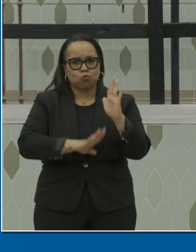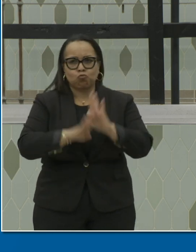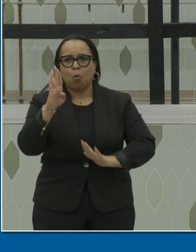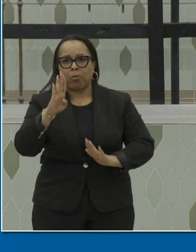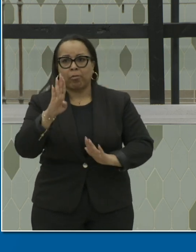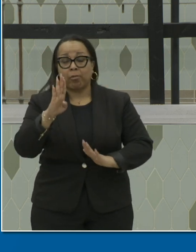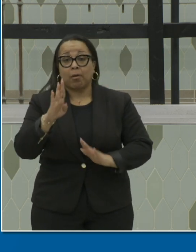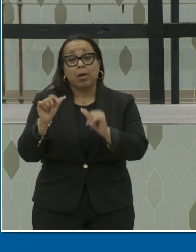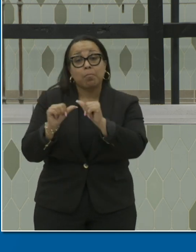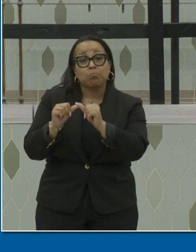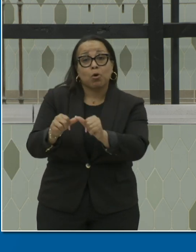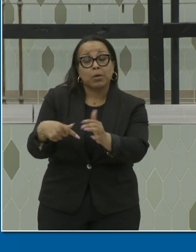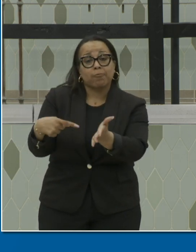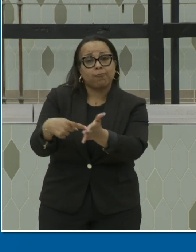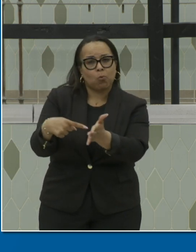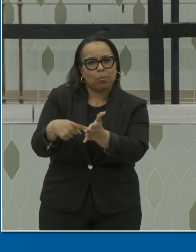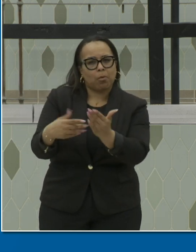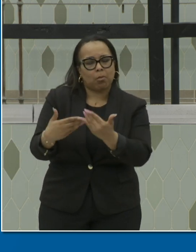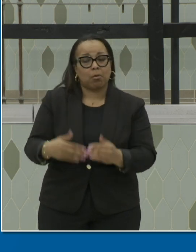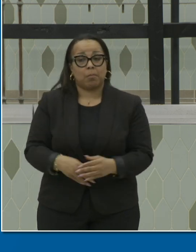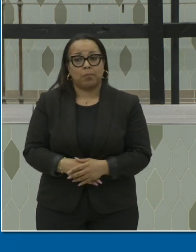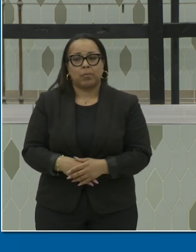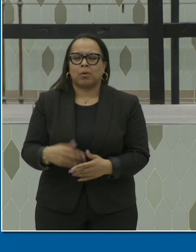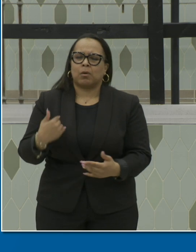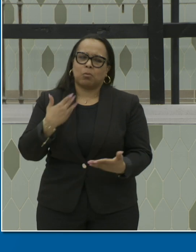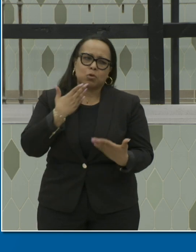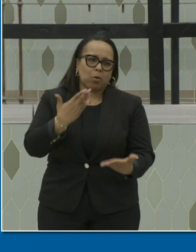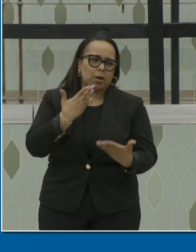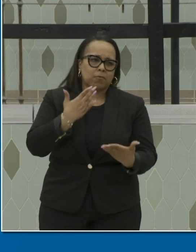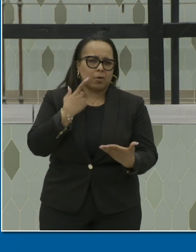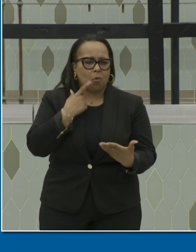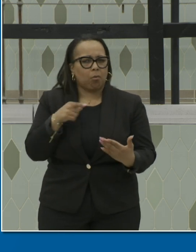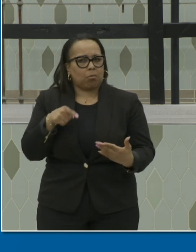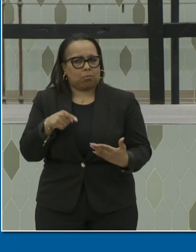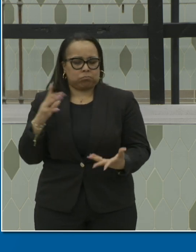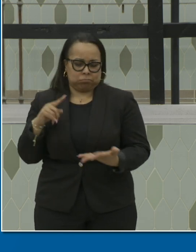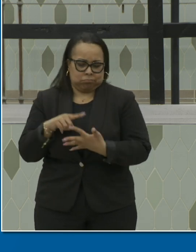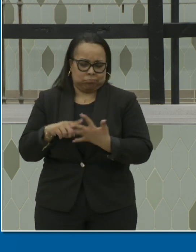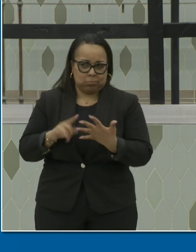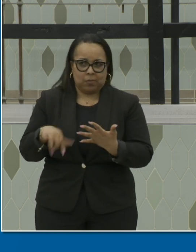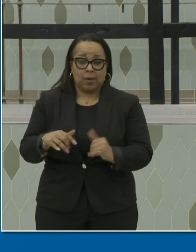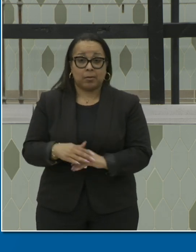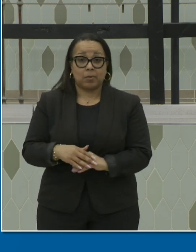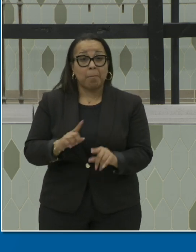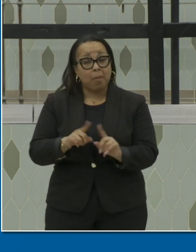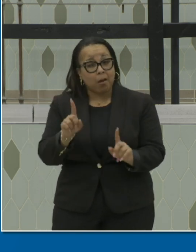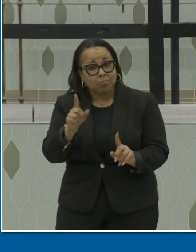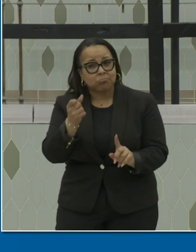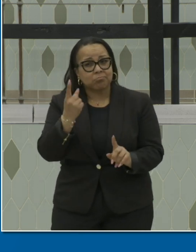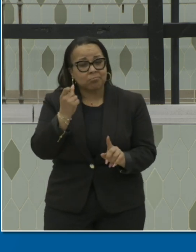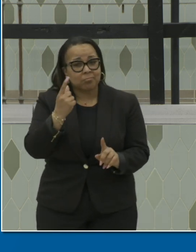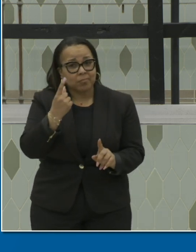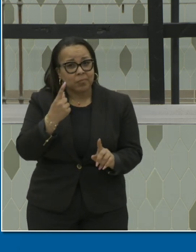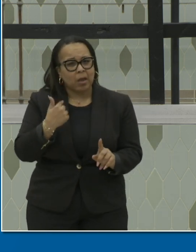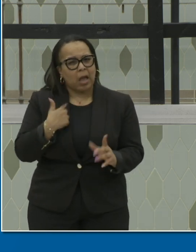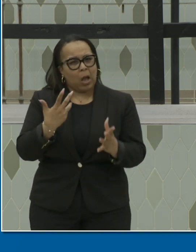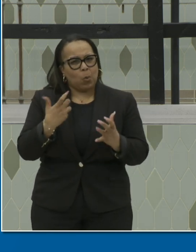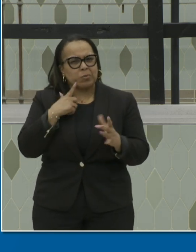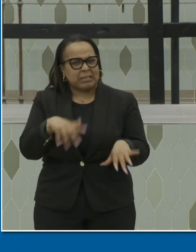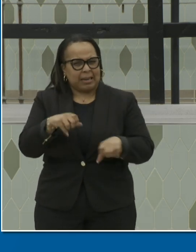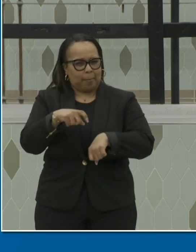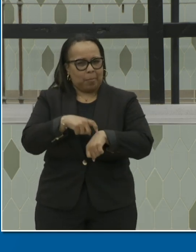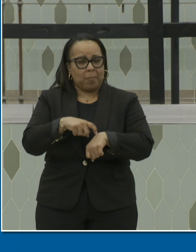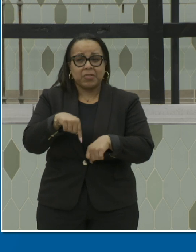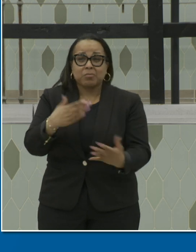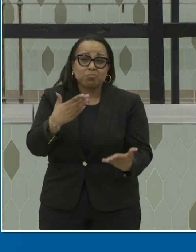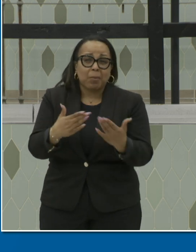and permanent affordability. We're so grateful for all of this. but I'd be remiss. And I do want to just take a moment,